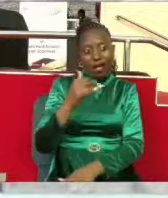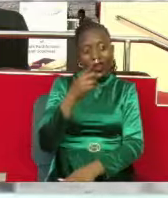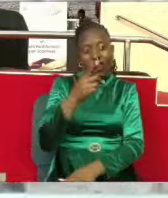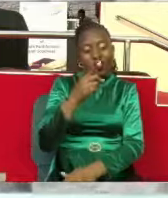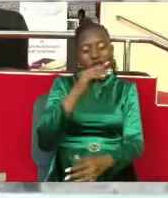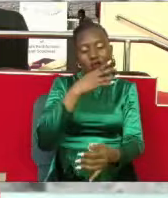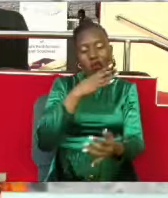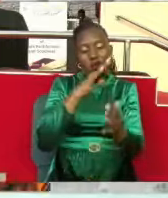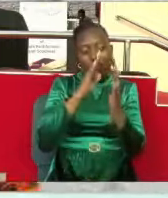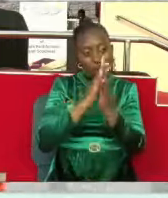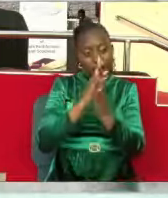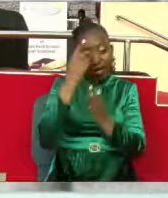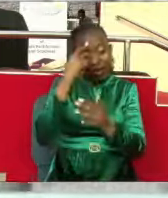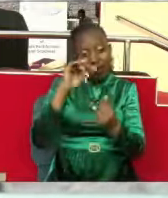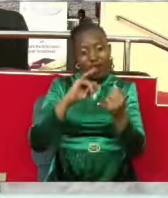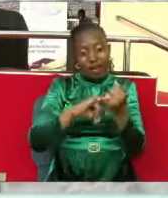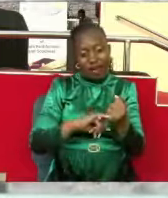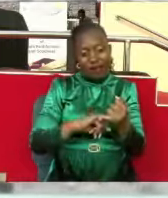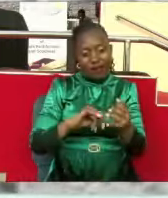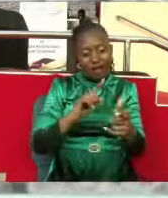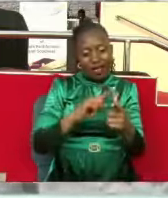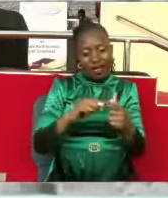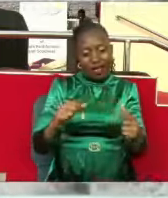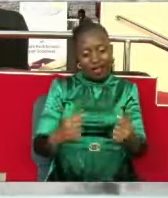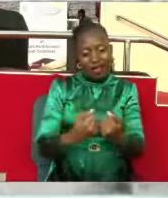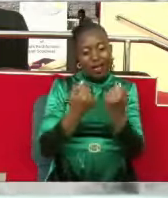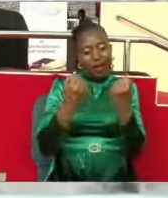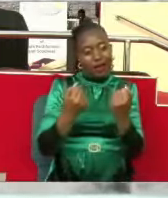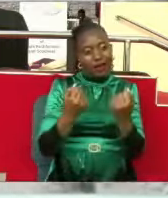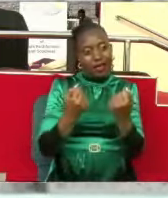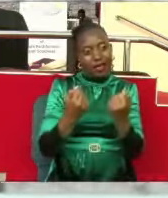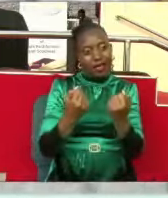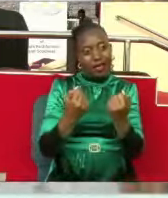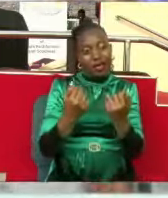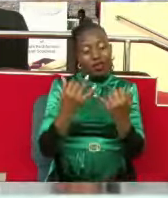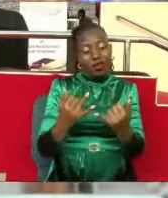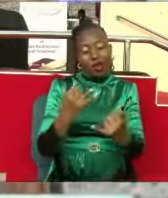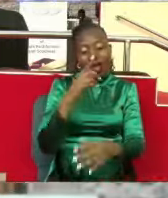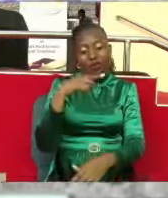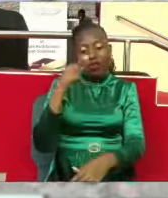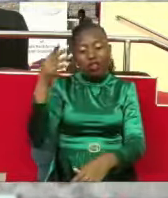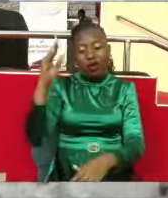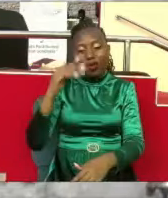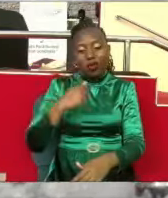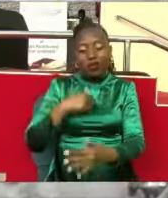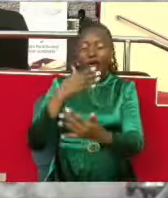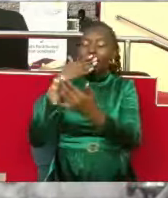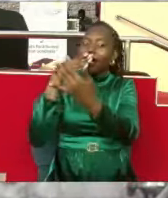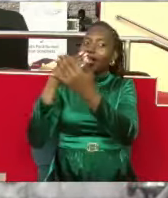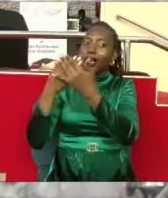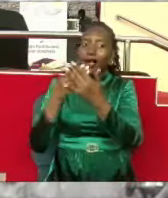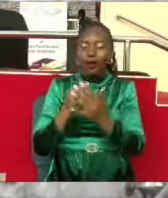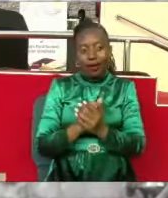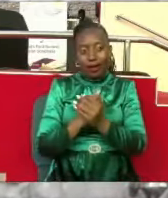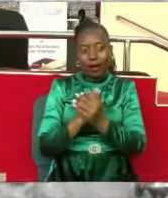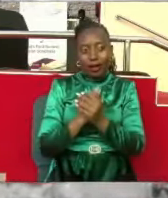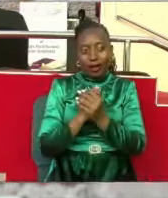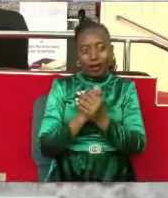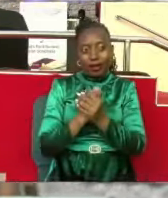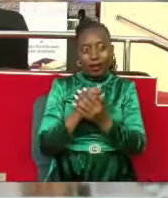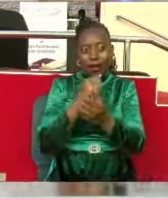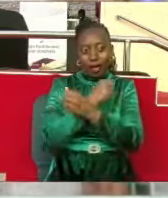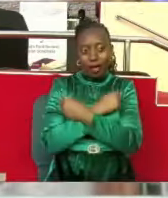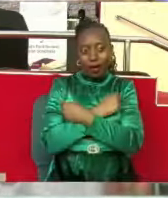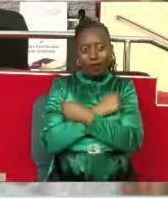and a husband came, so I love you. Uliombea kuhusu mume na akakuja, so namwambia nakupenda Bwana. You prayed for rent and rent was provided,